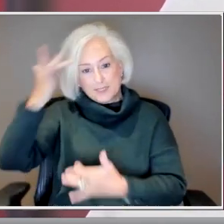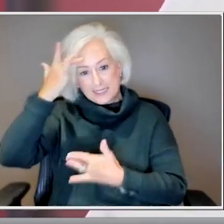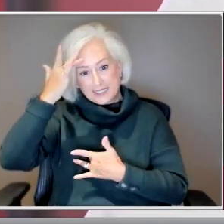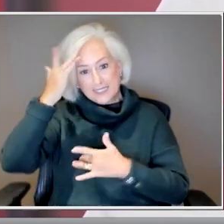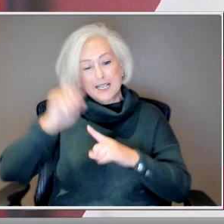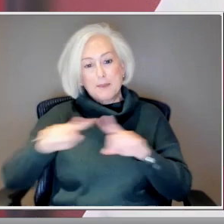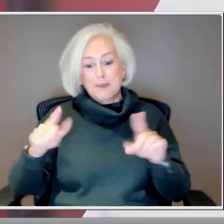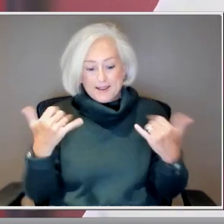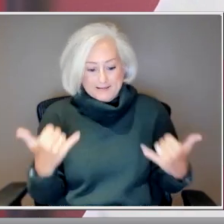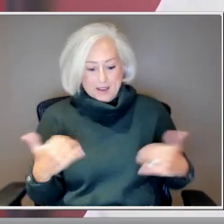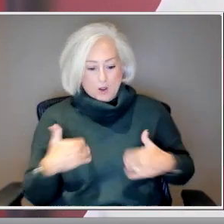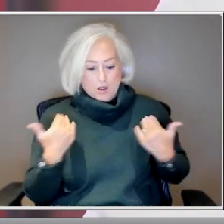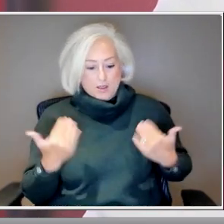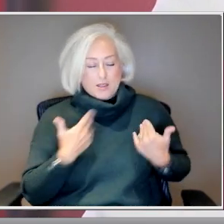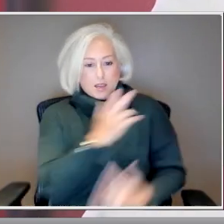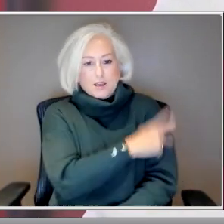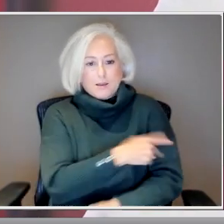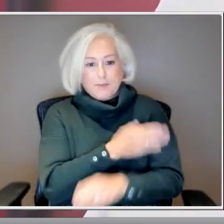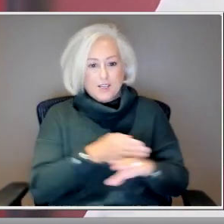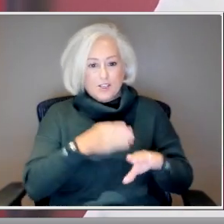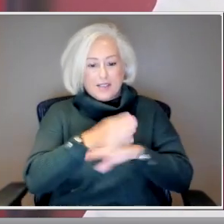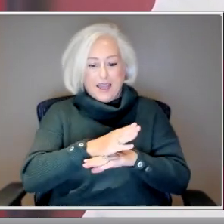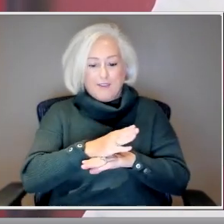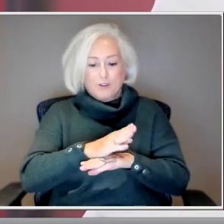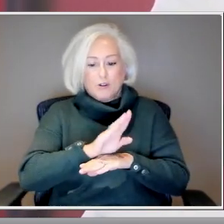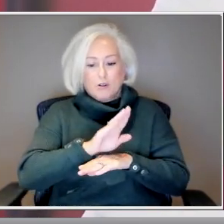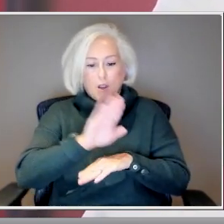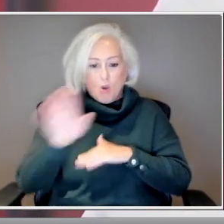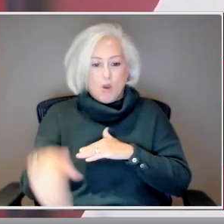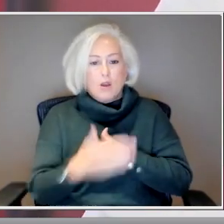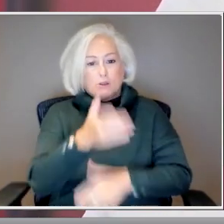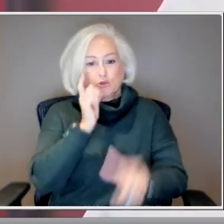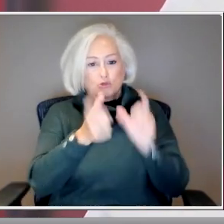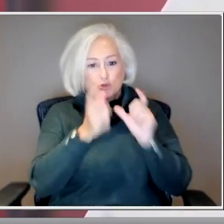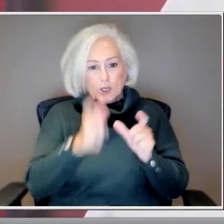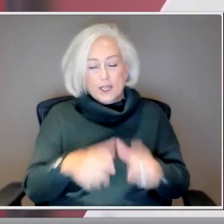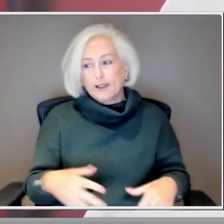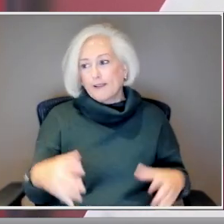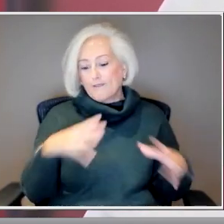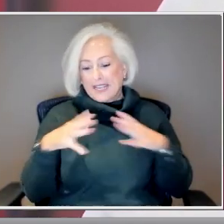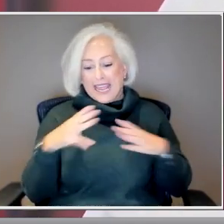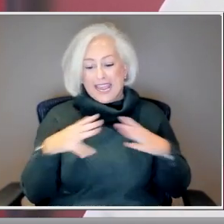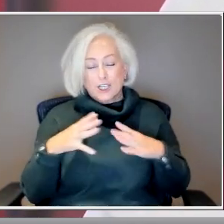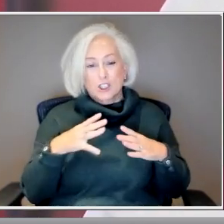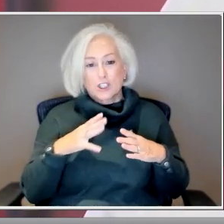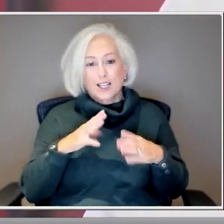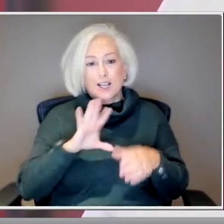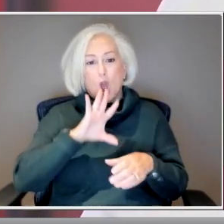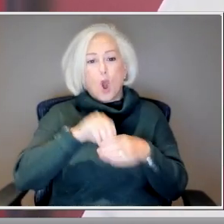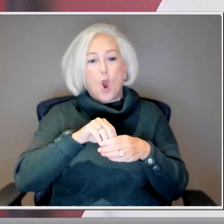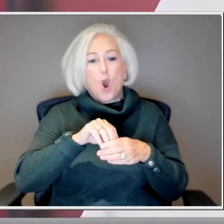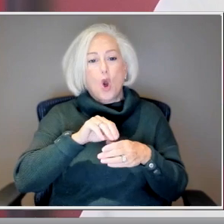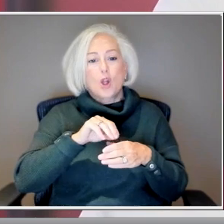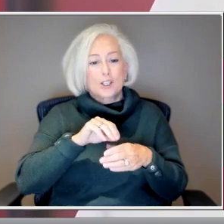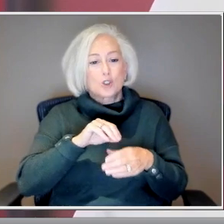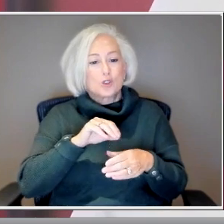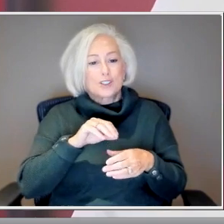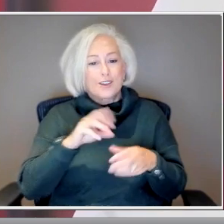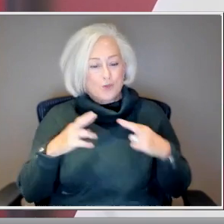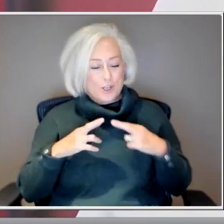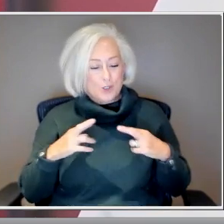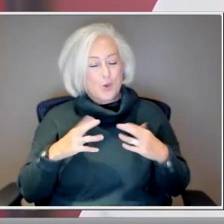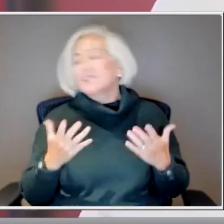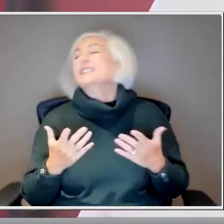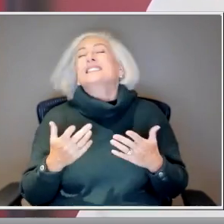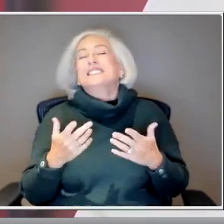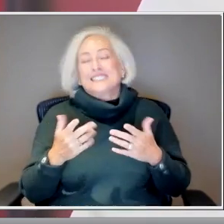patients after a night of partying, sometimes vacationing, going to all-inclusive resorts. For spring break or something. Spring break. Actually, I